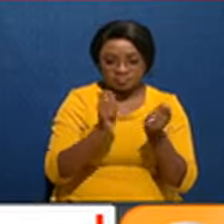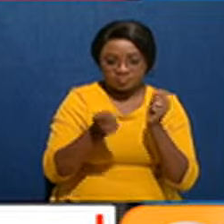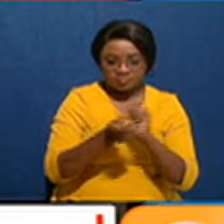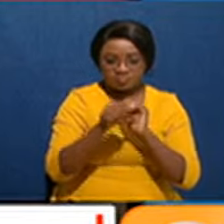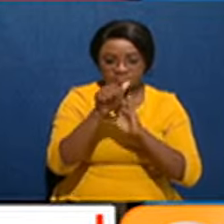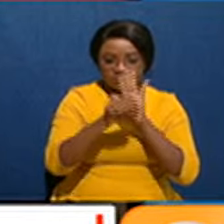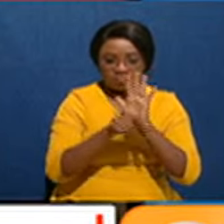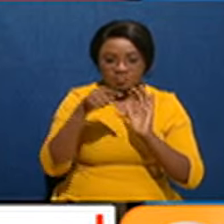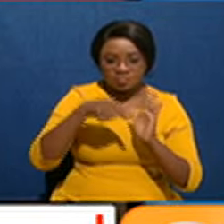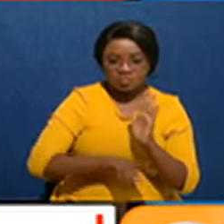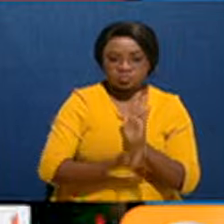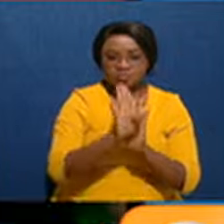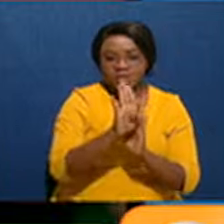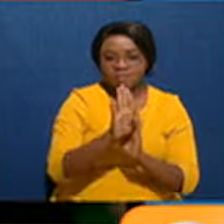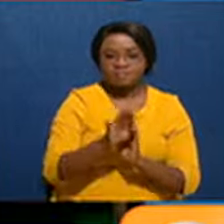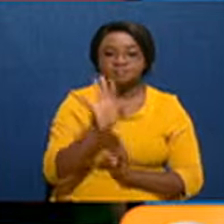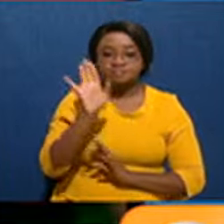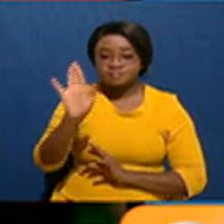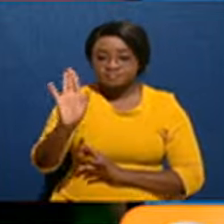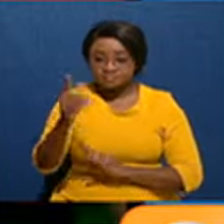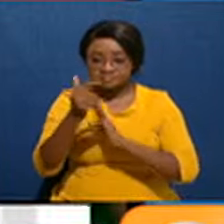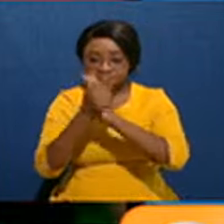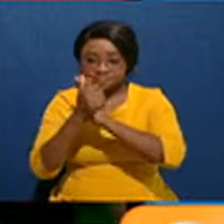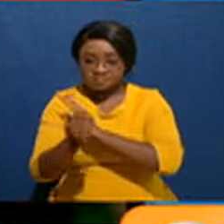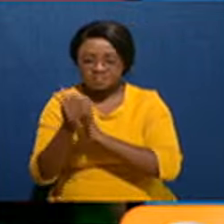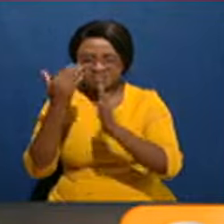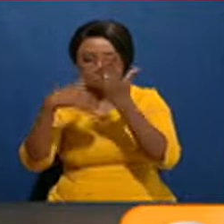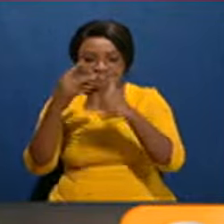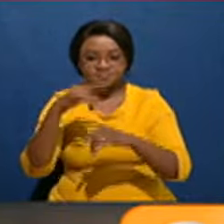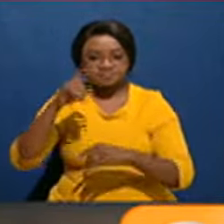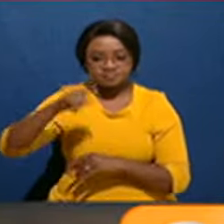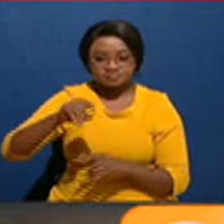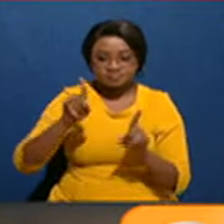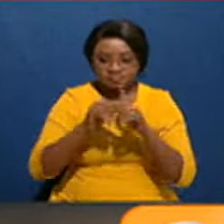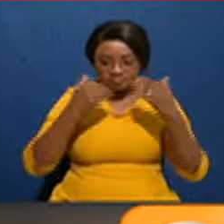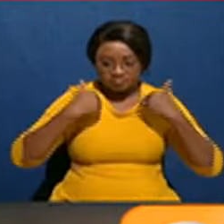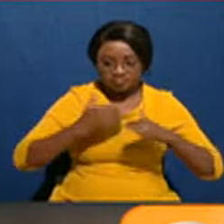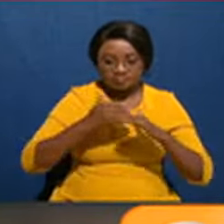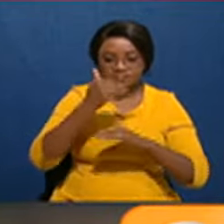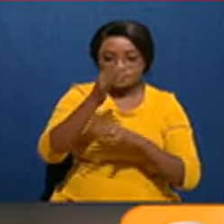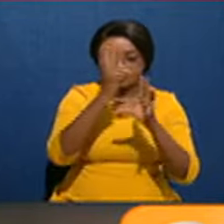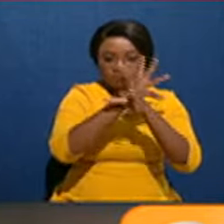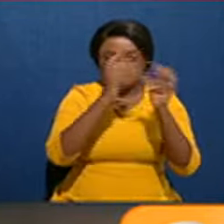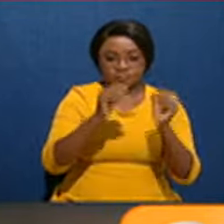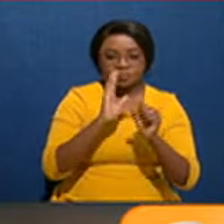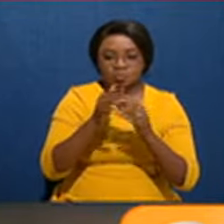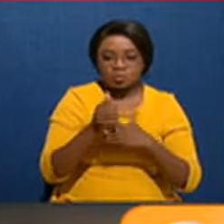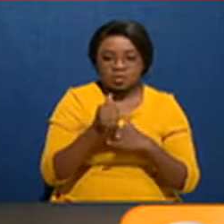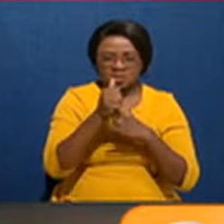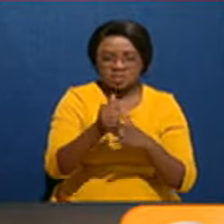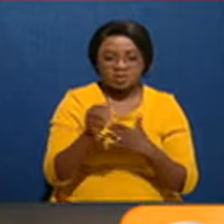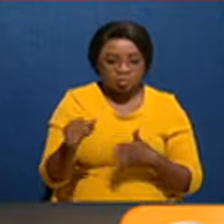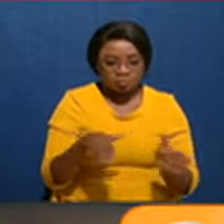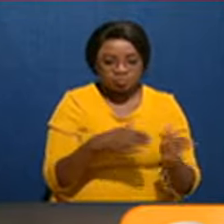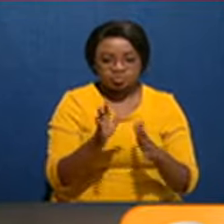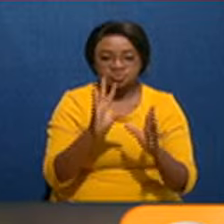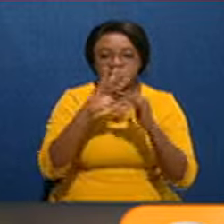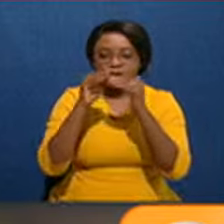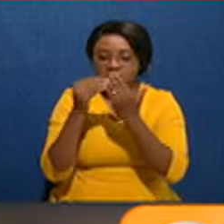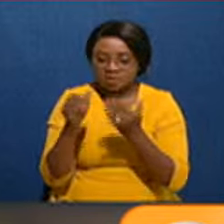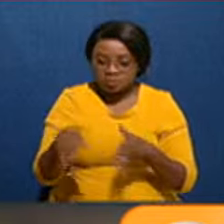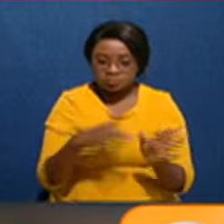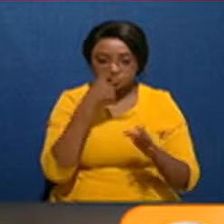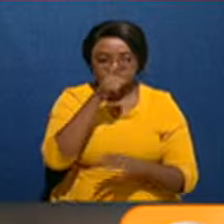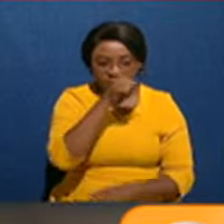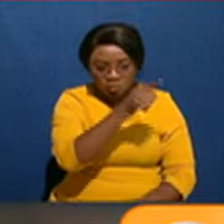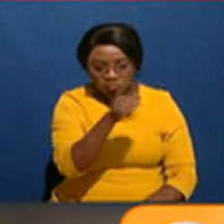agenda. Your expertise will be needed, and as your next president, I am going to spearhead opportunities for you in that